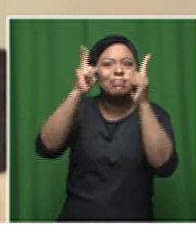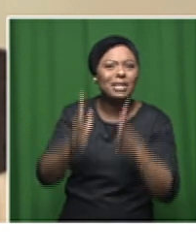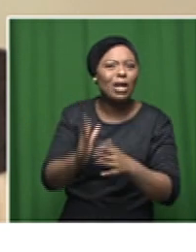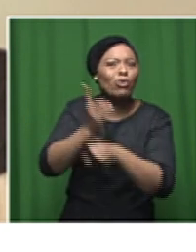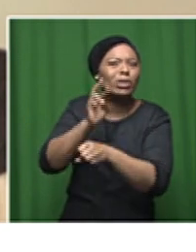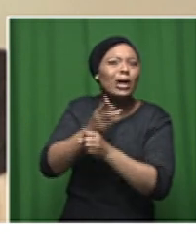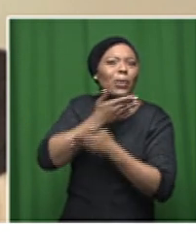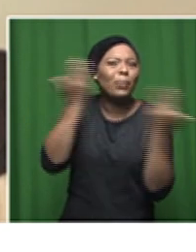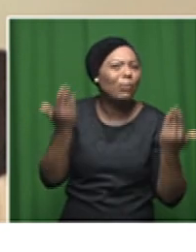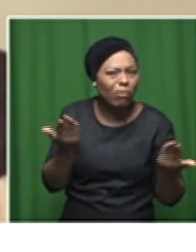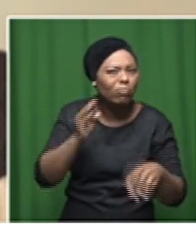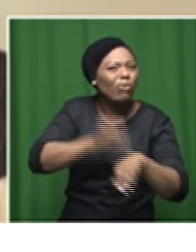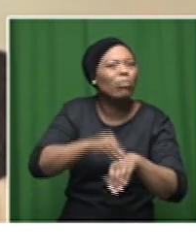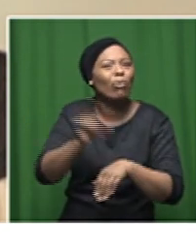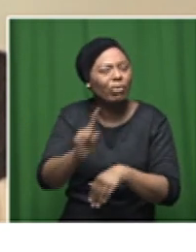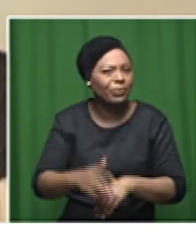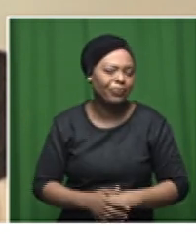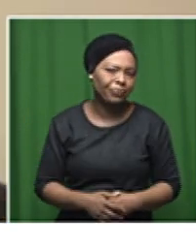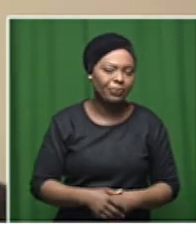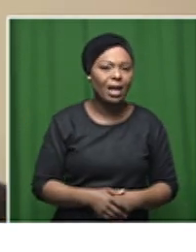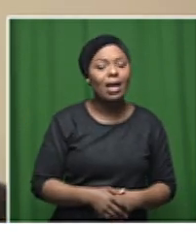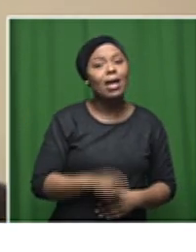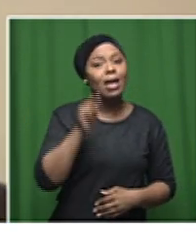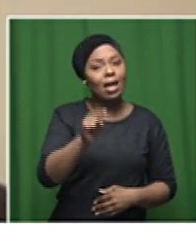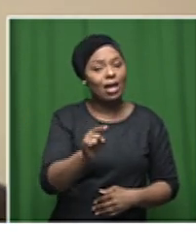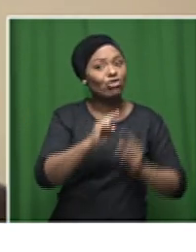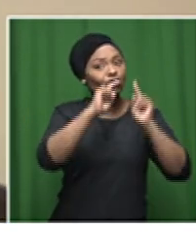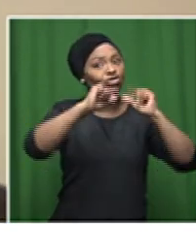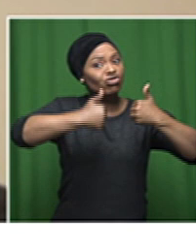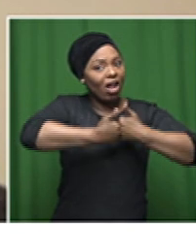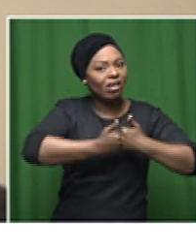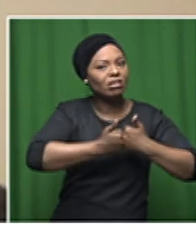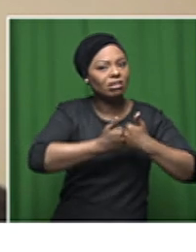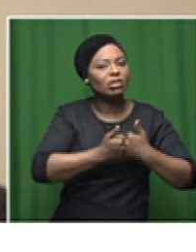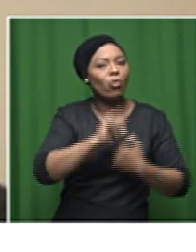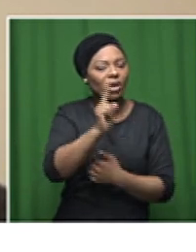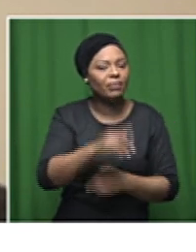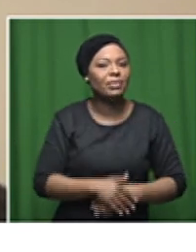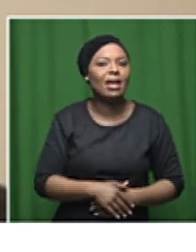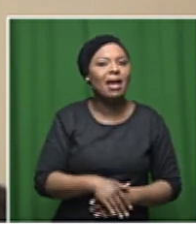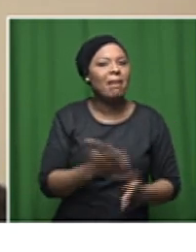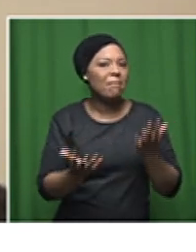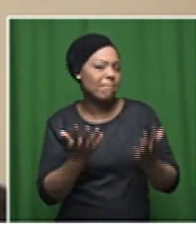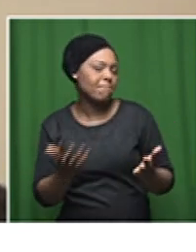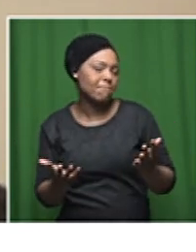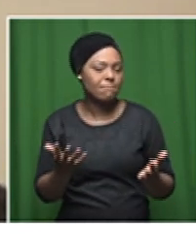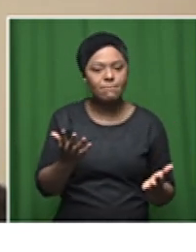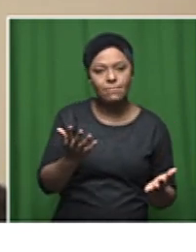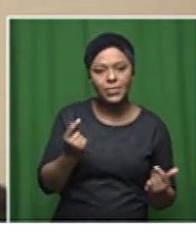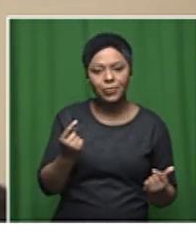The challenge is that in most cases, the challenge will be with the facility or will be with